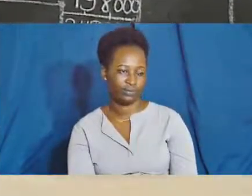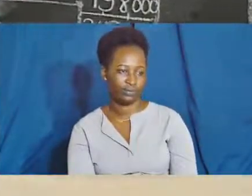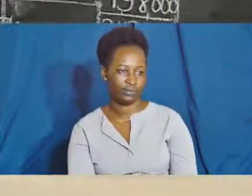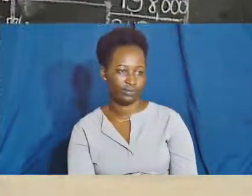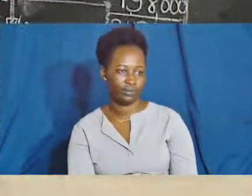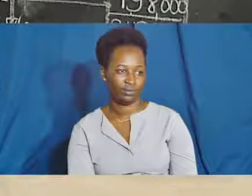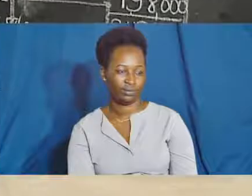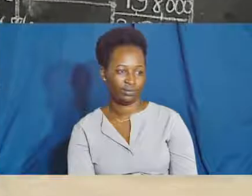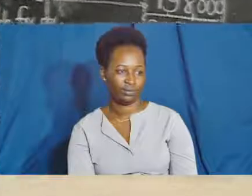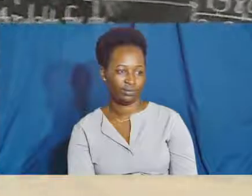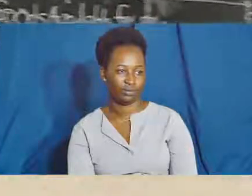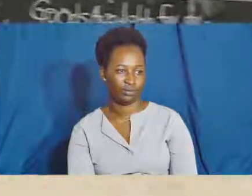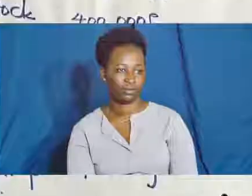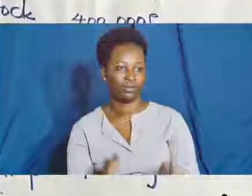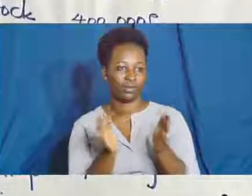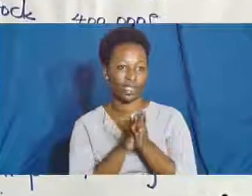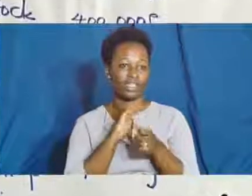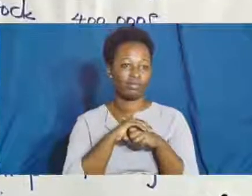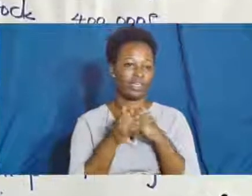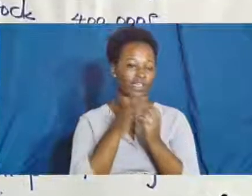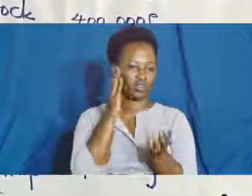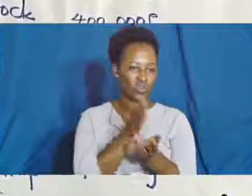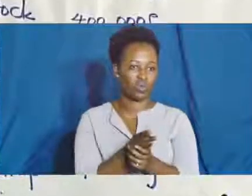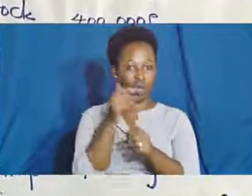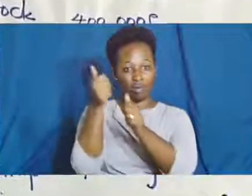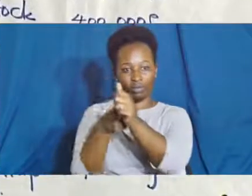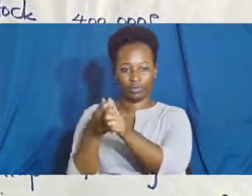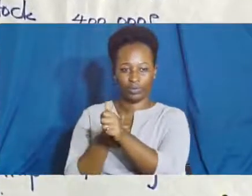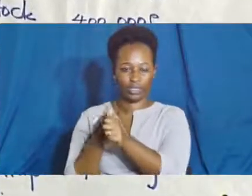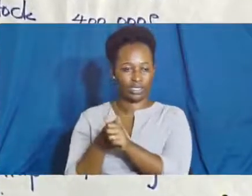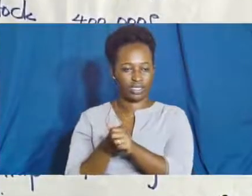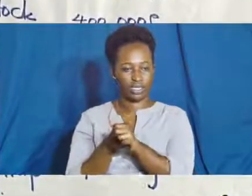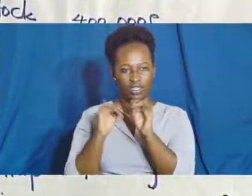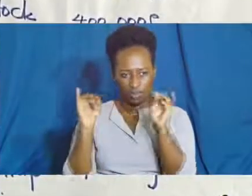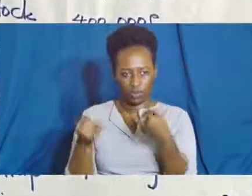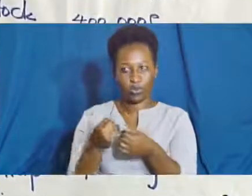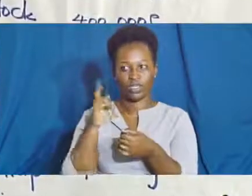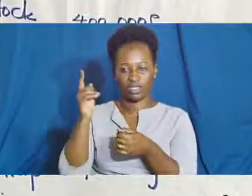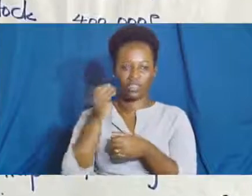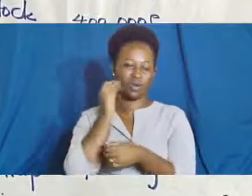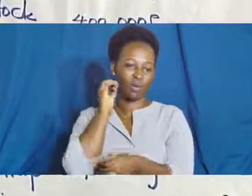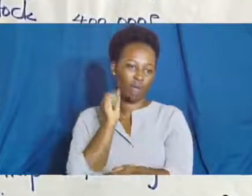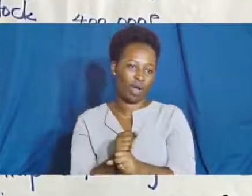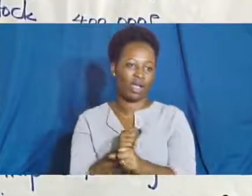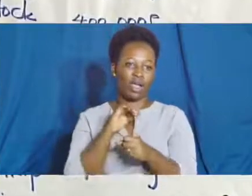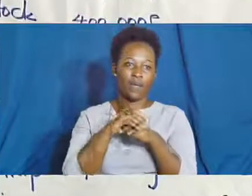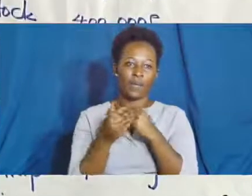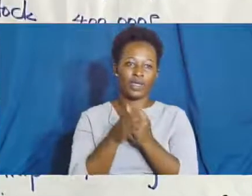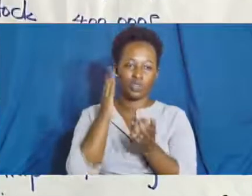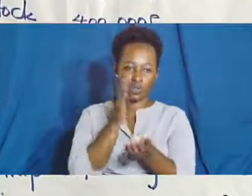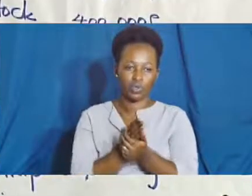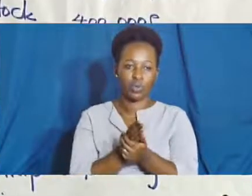You put it down and make sure each of you tries it out. Make sure each of